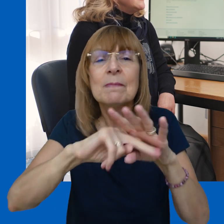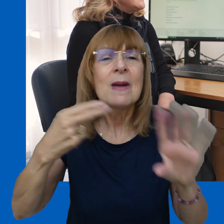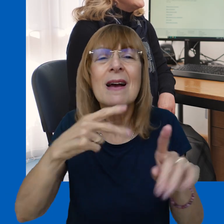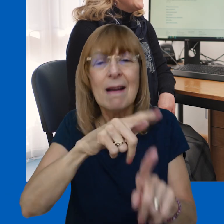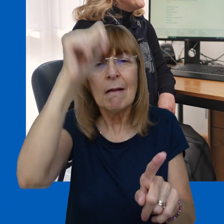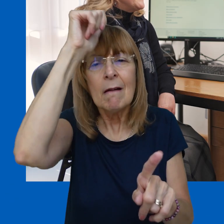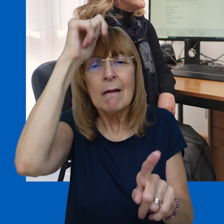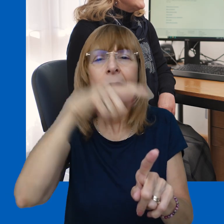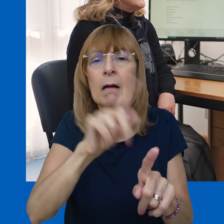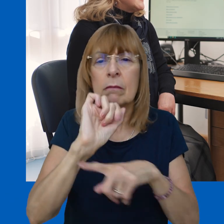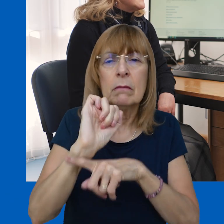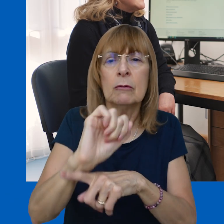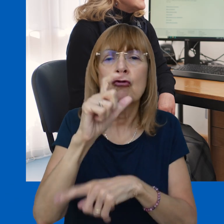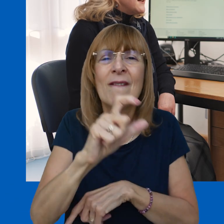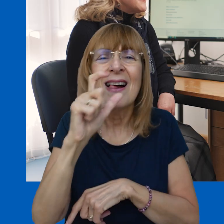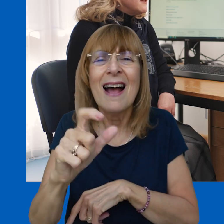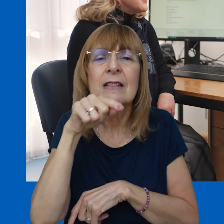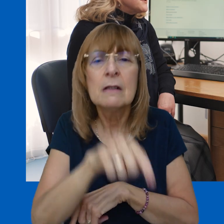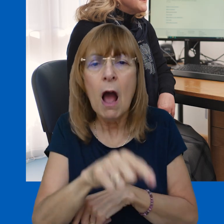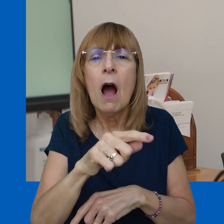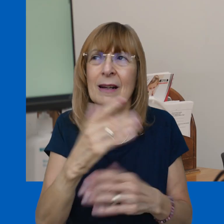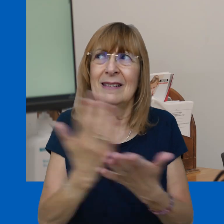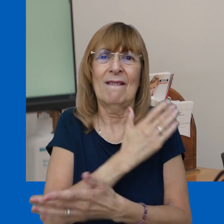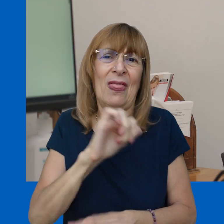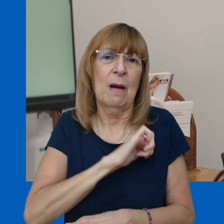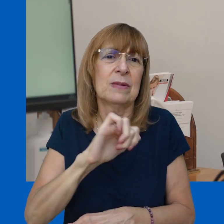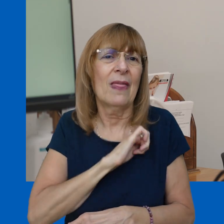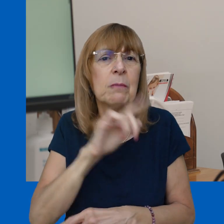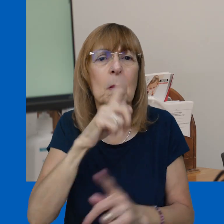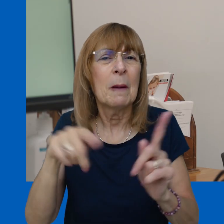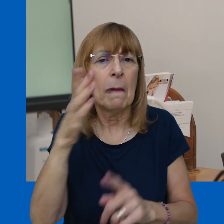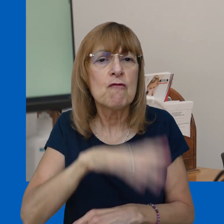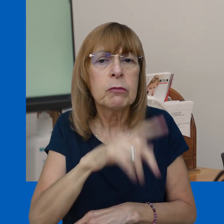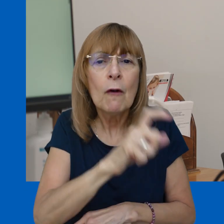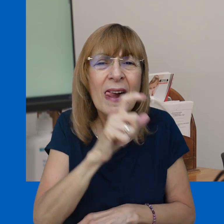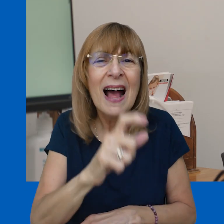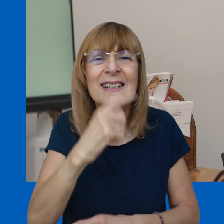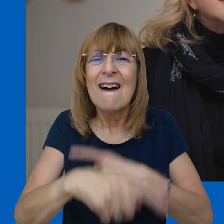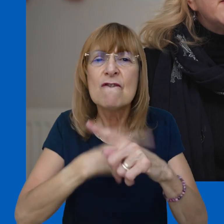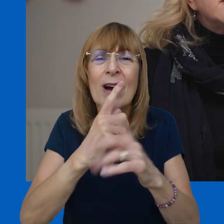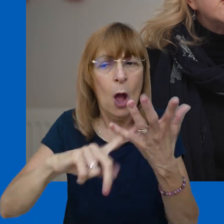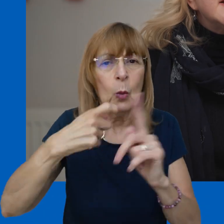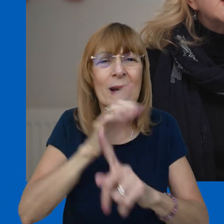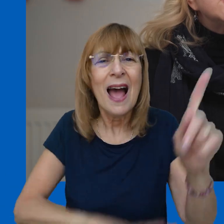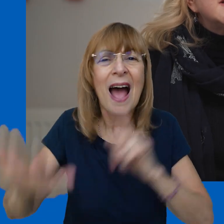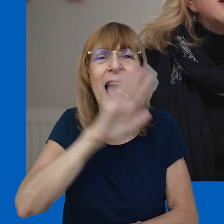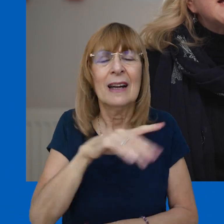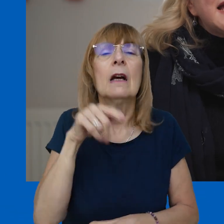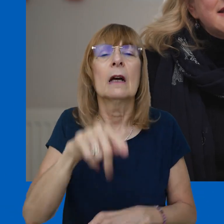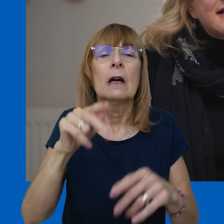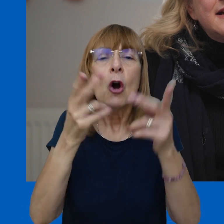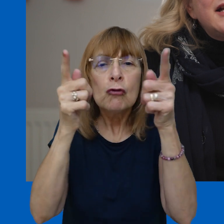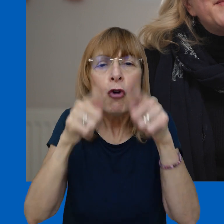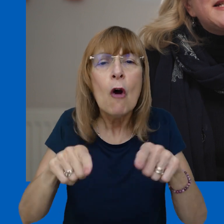smear and helps prevent cervical cancer and saves thousands of lives from cervical cancer each year in the UK. Cervical screening is not a test